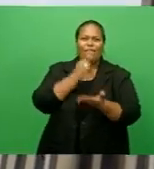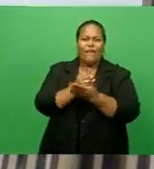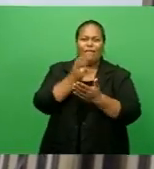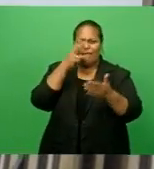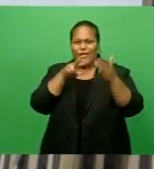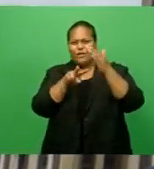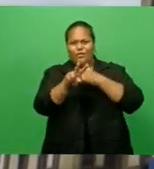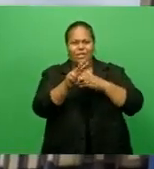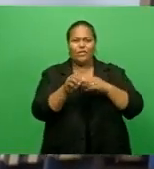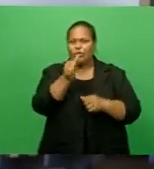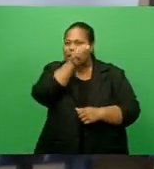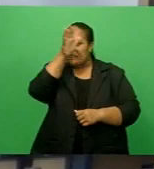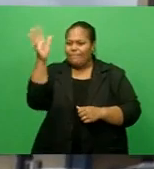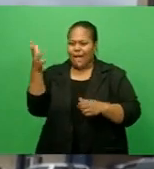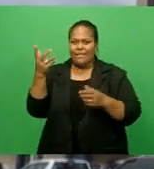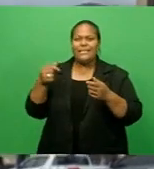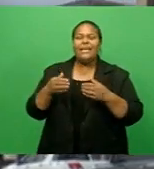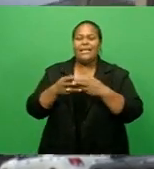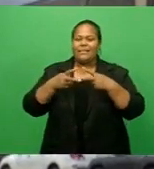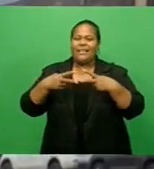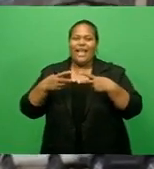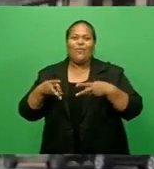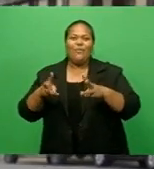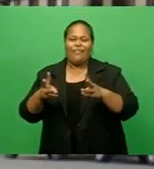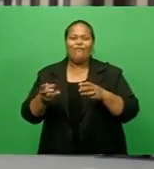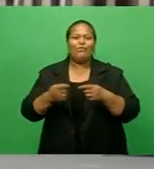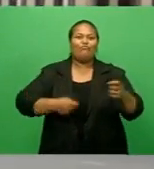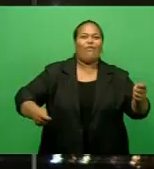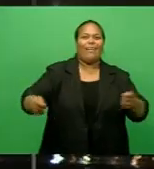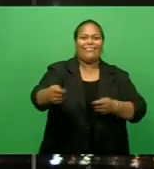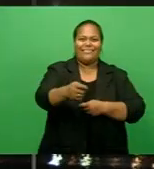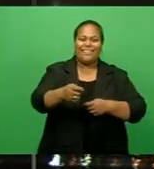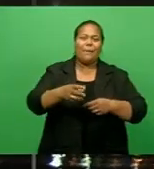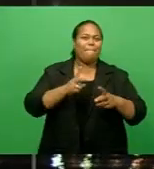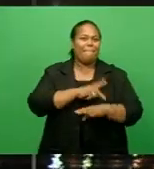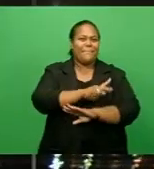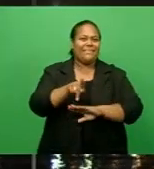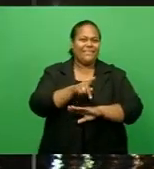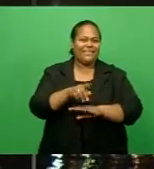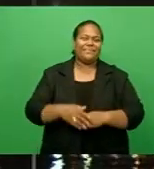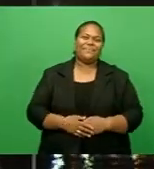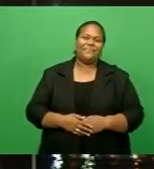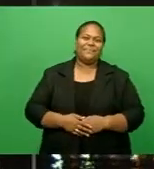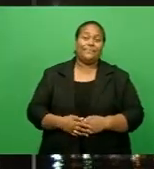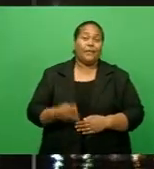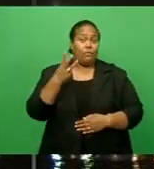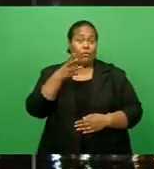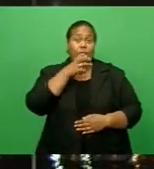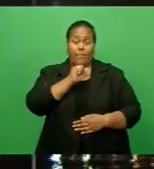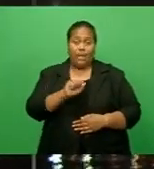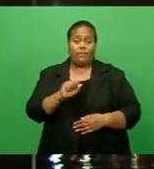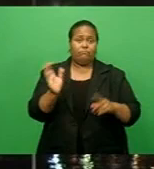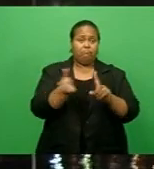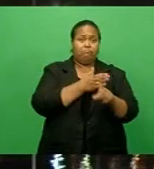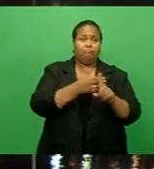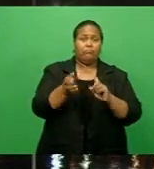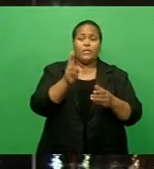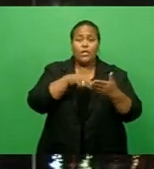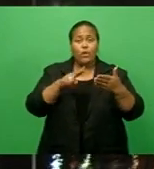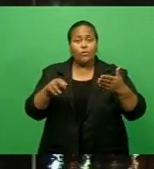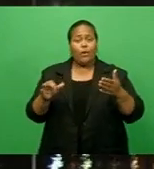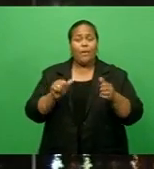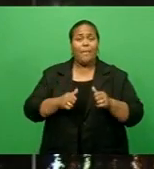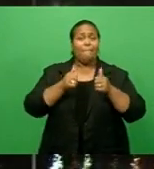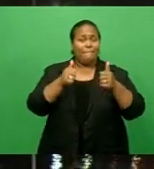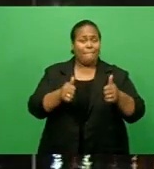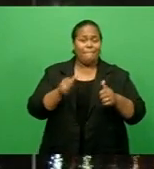for trade in the Pacific. Koritandulala, FBC News. 3 men who allegedly assaulted an Ausori bus driver,